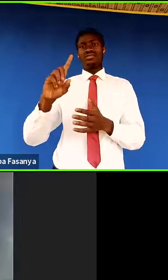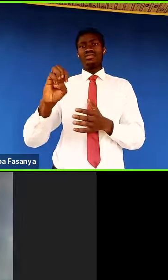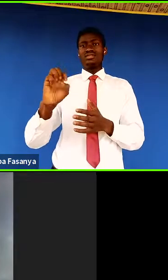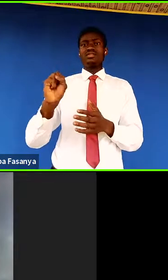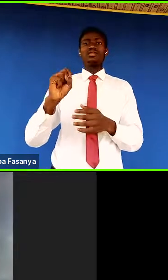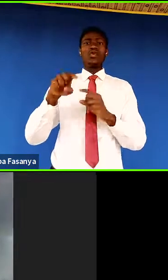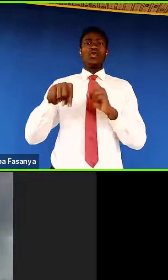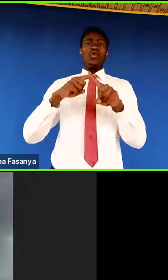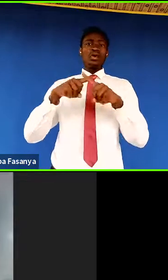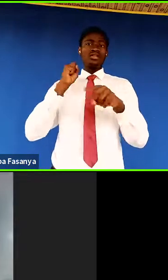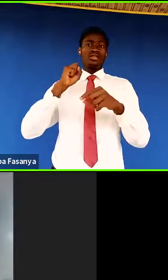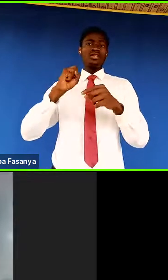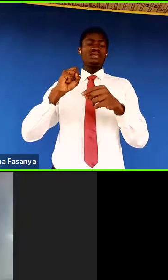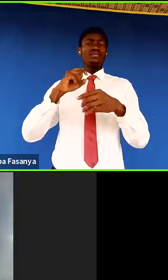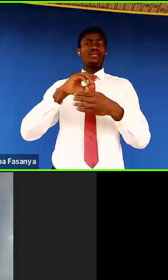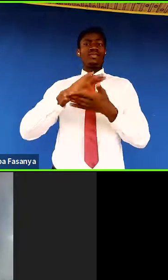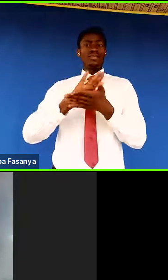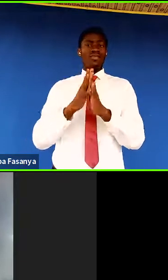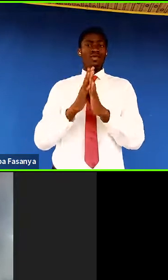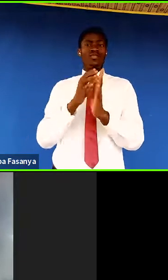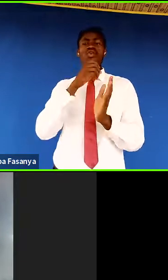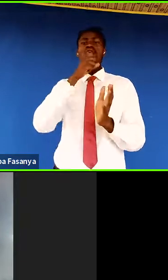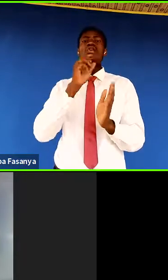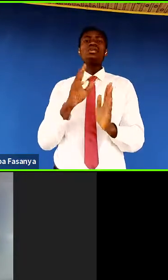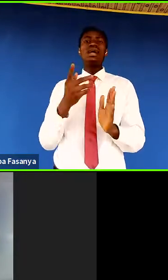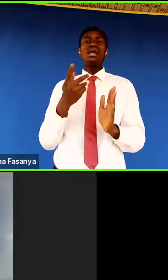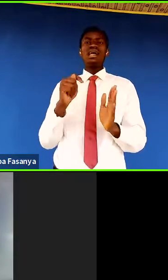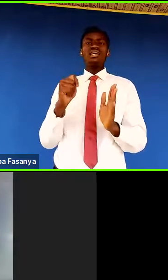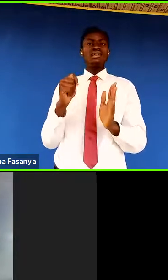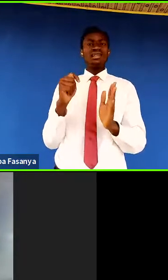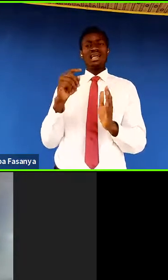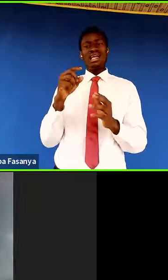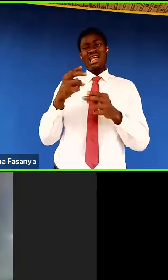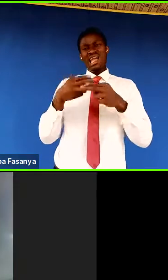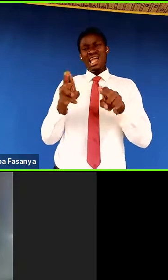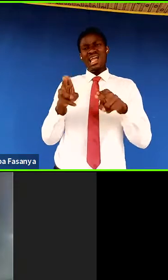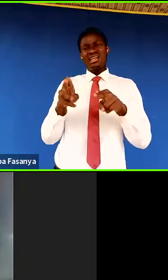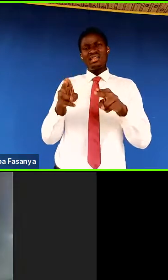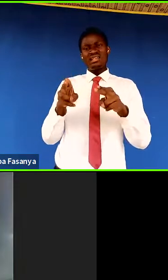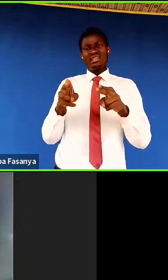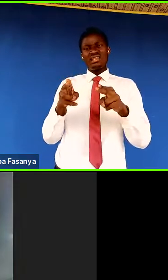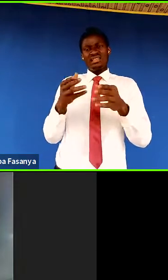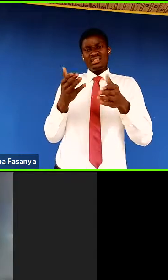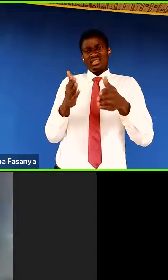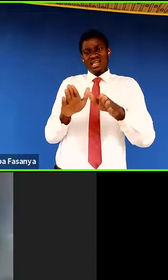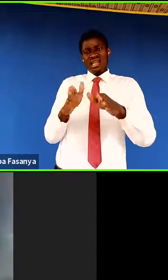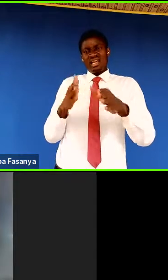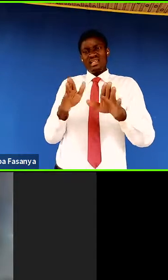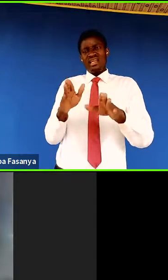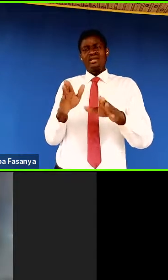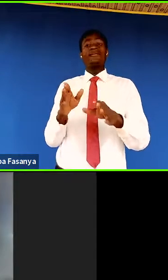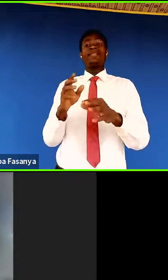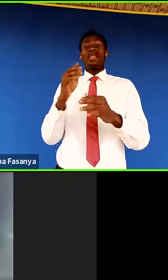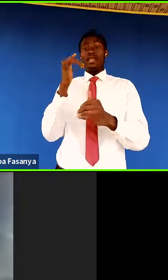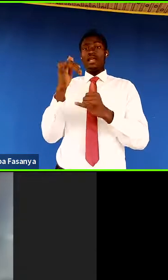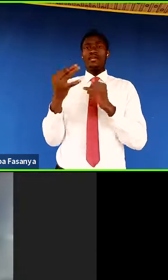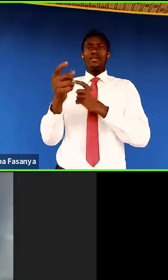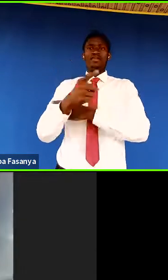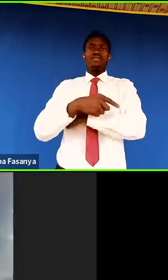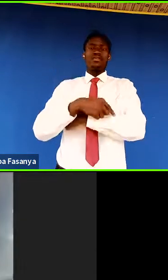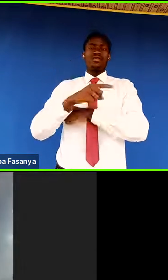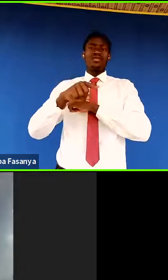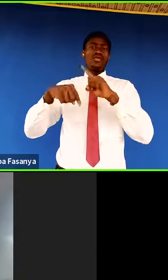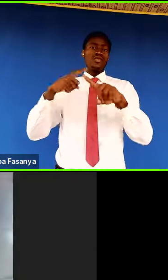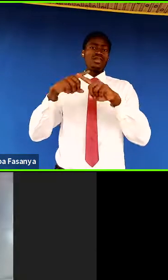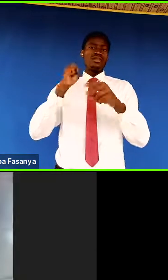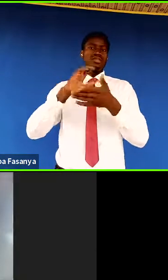the egg-containing follicles keep dying off. And at the end of the day, by the time she is like 35, there's actually a